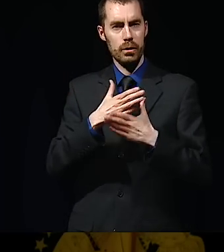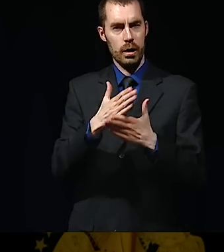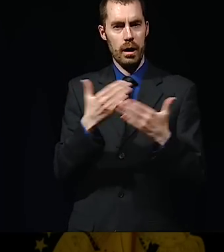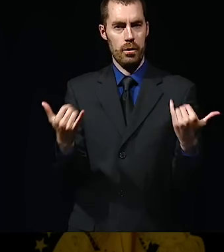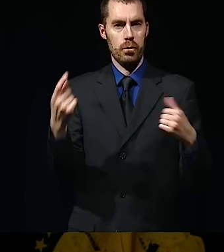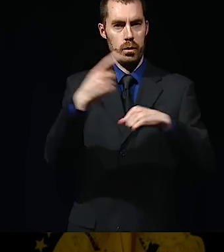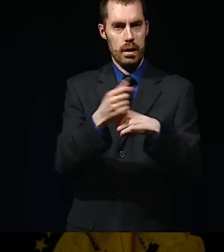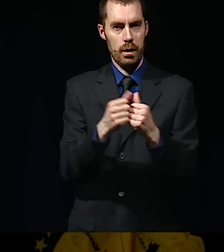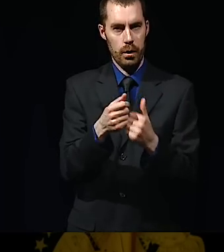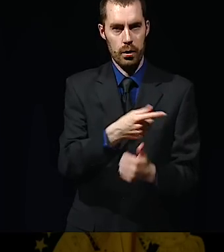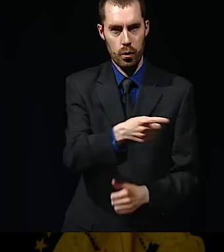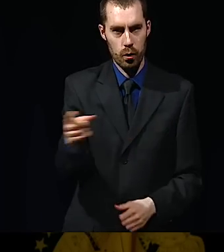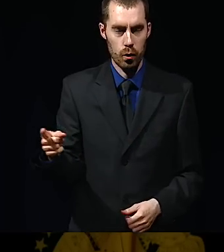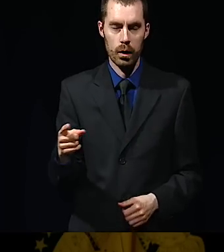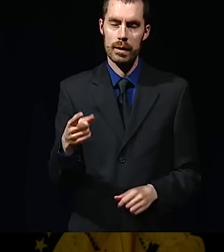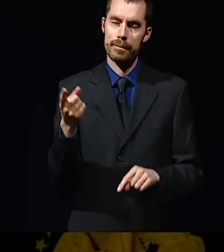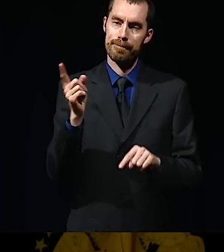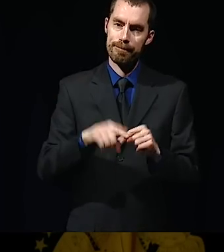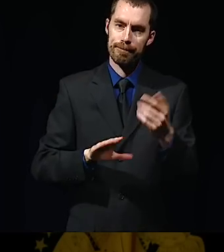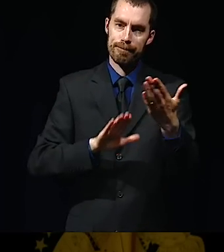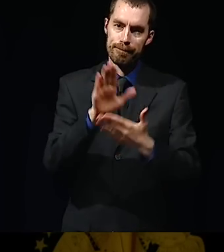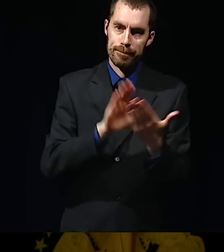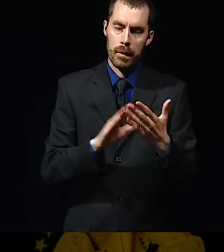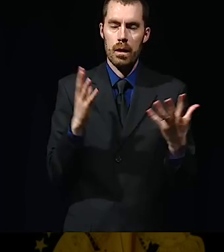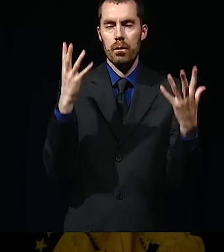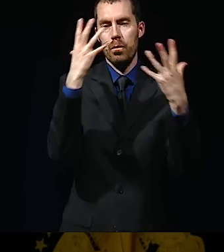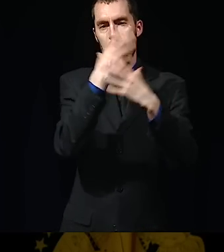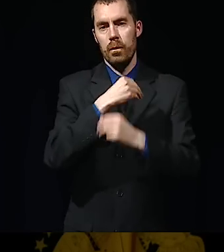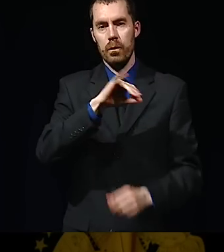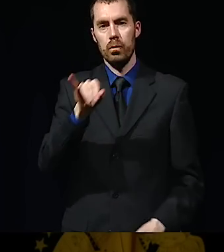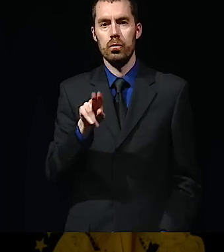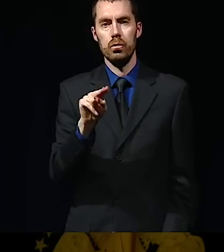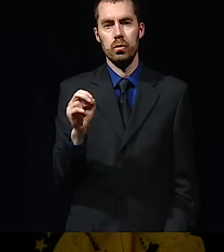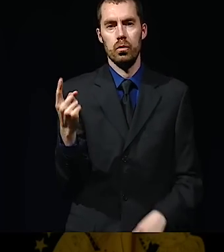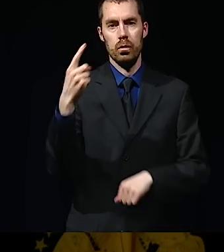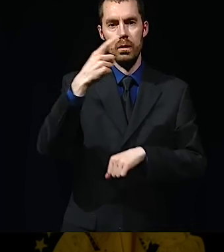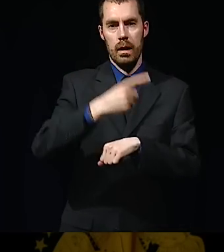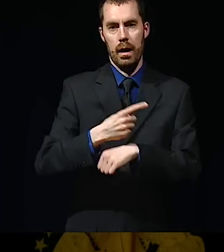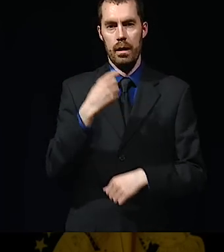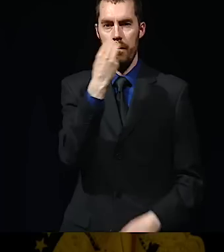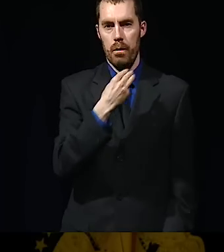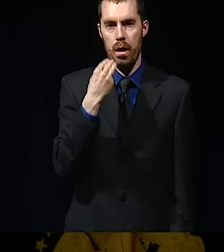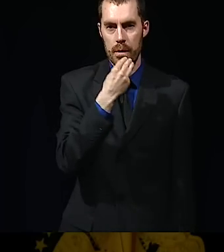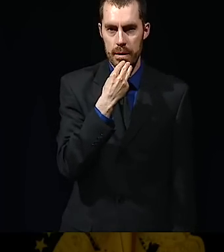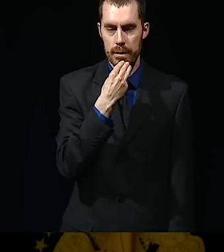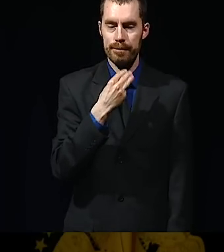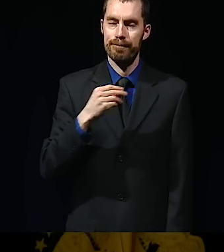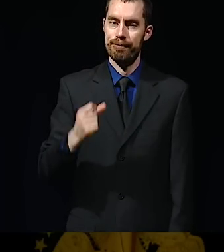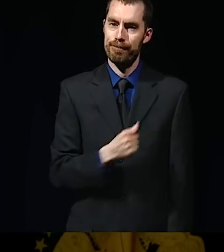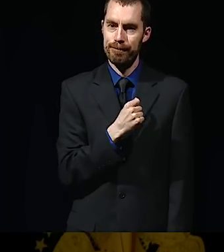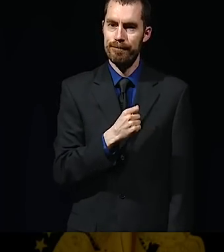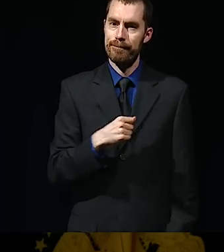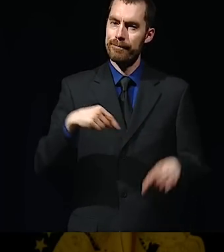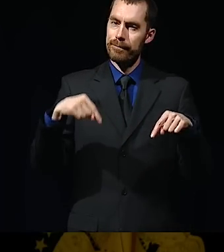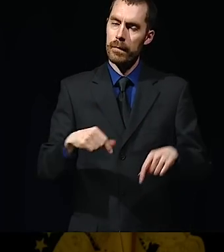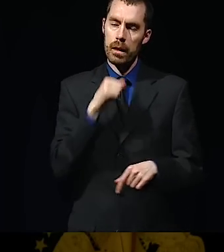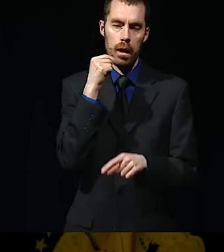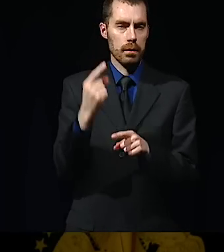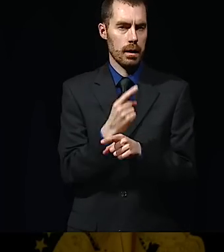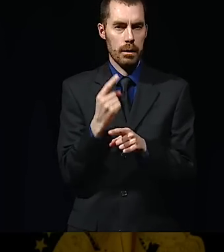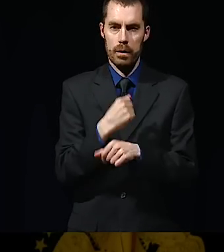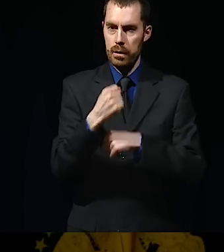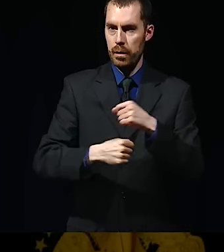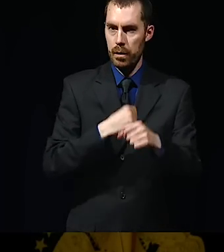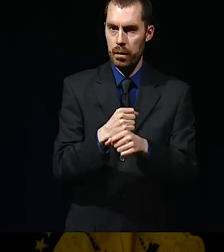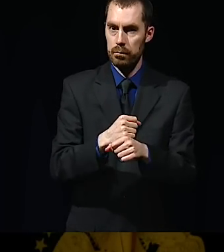you, even if it is not in person on a beautiful June day in Monmouth. This has not been a traditional year, and